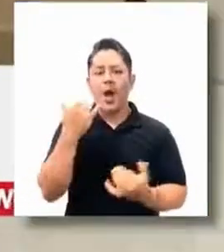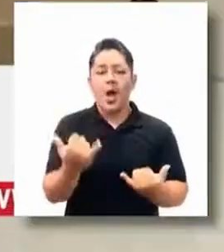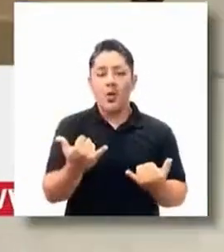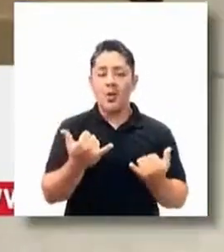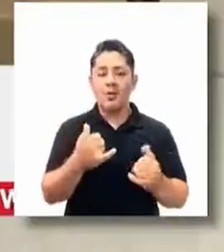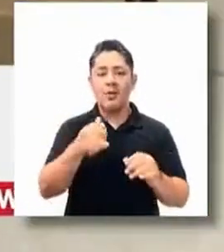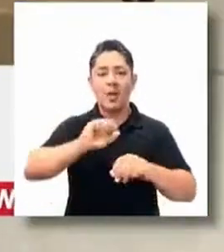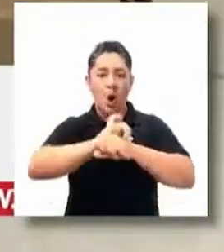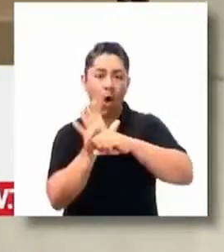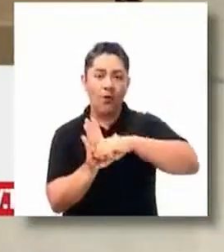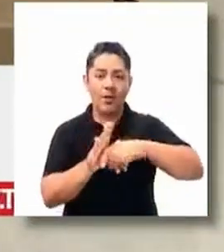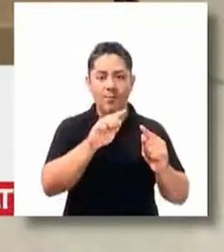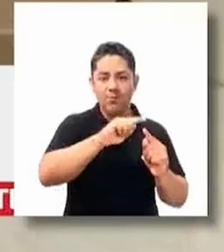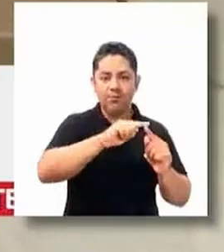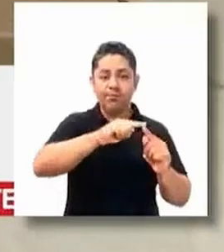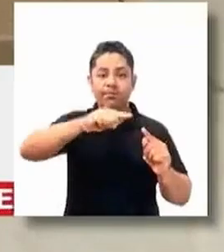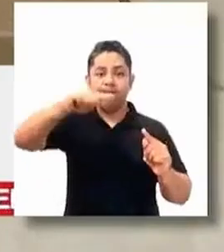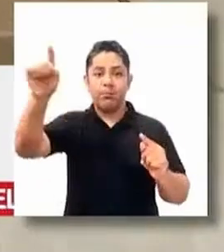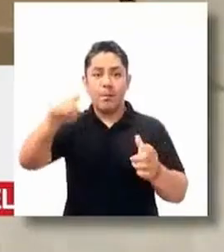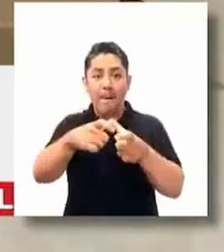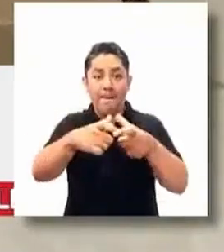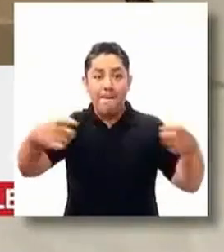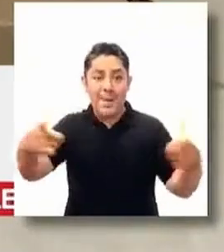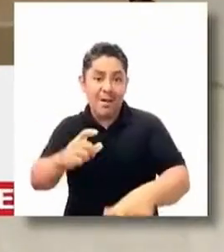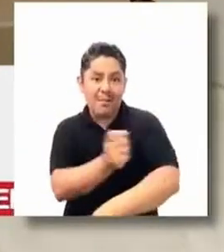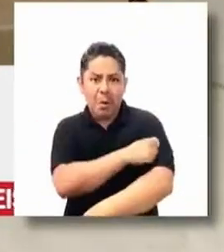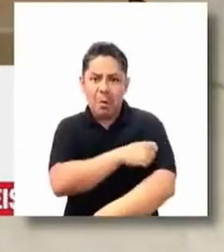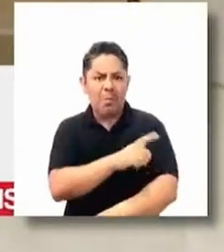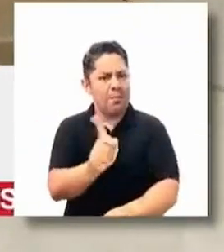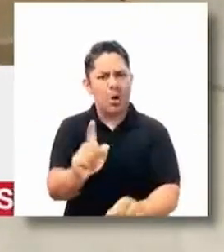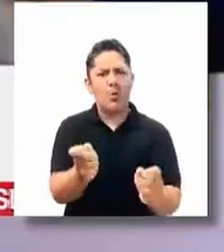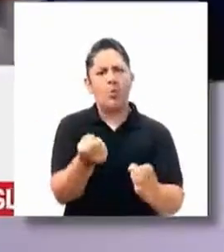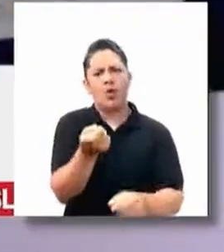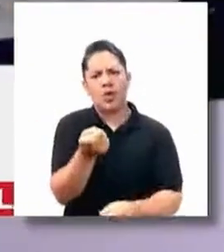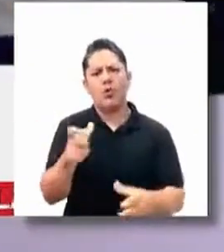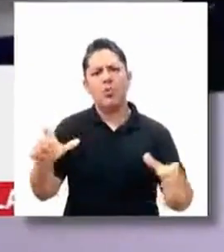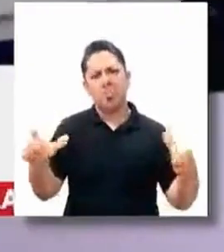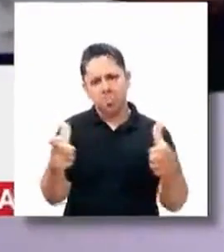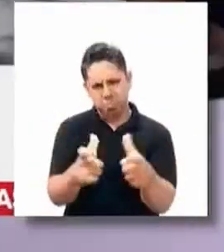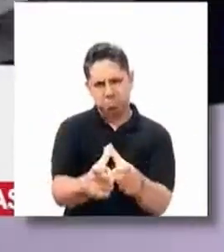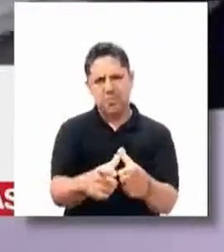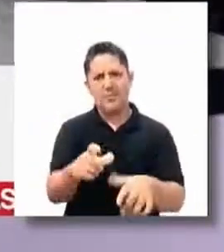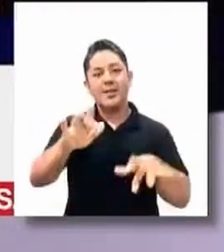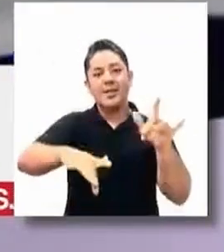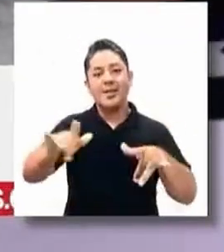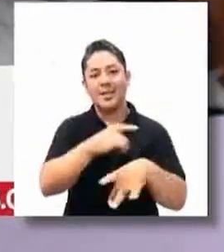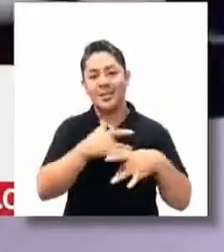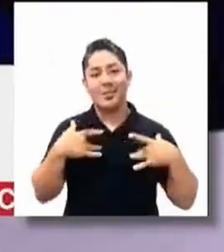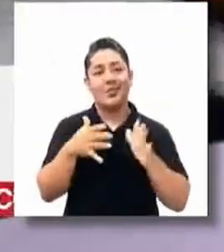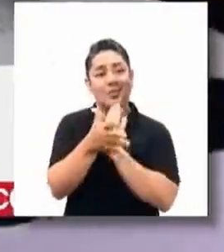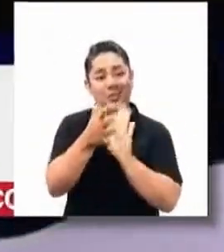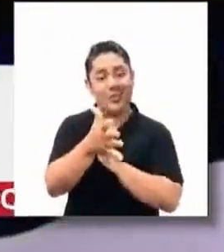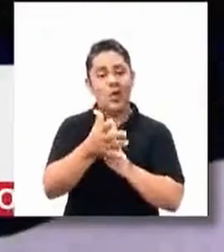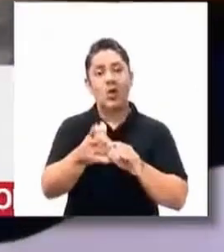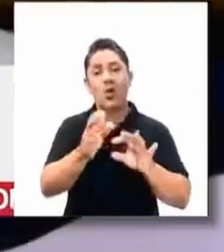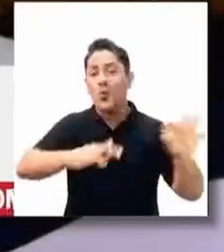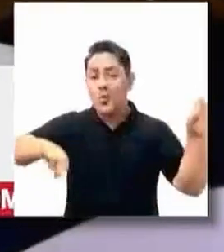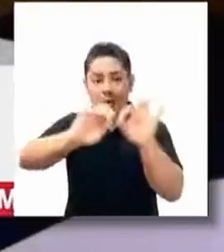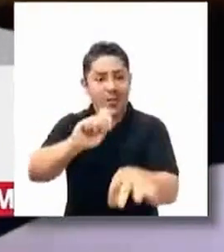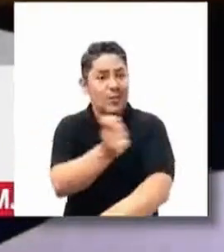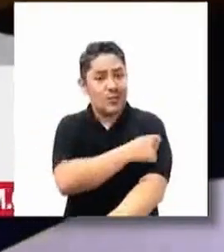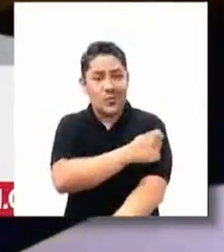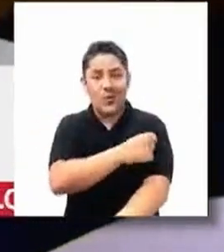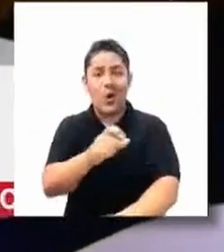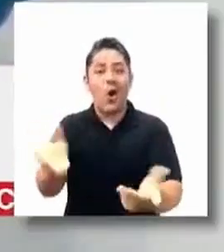vaccines. Although the vaccination rates of COVID-19 are currently low in the department, the Health Secretariat indicates that